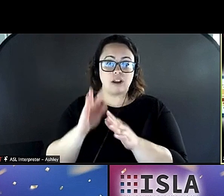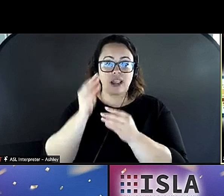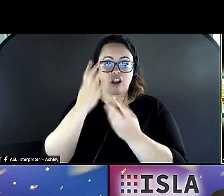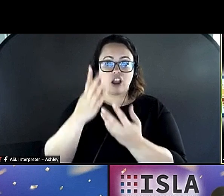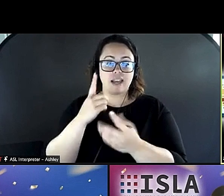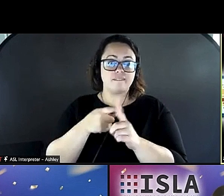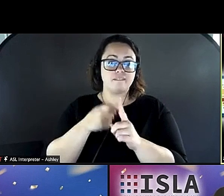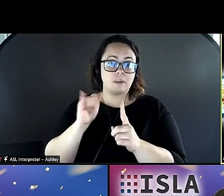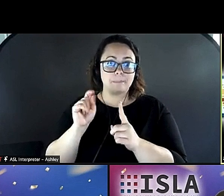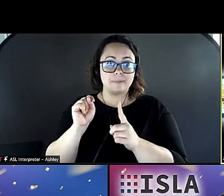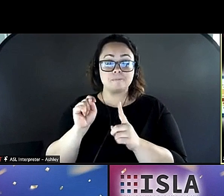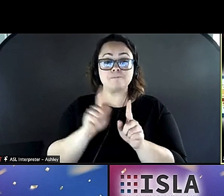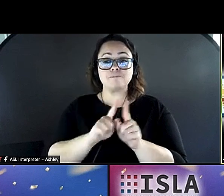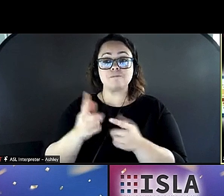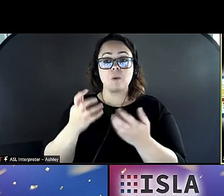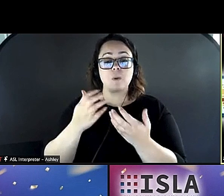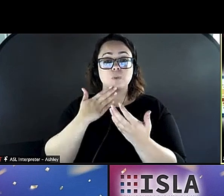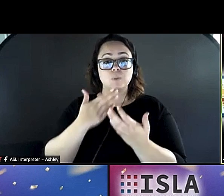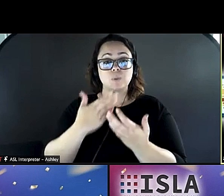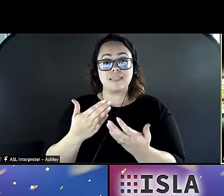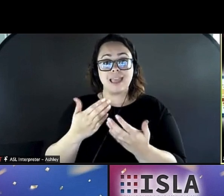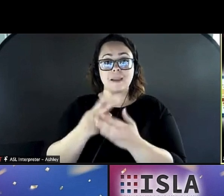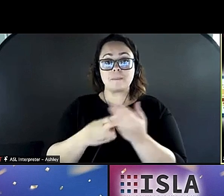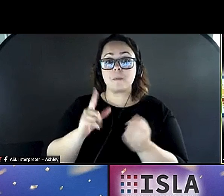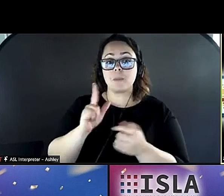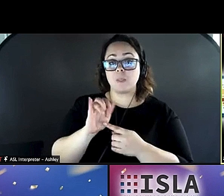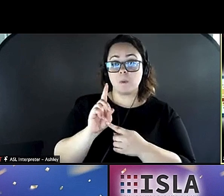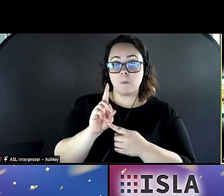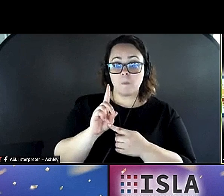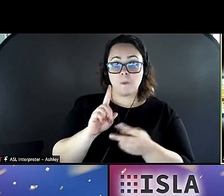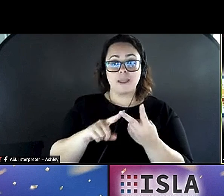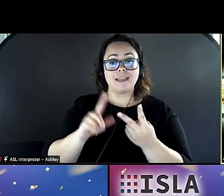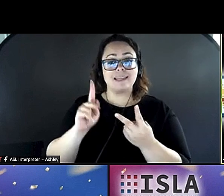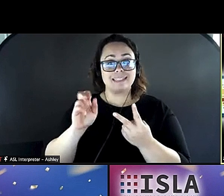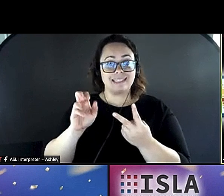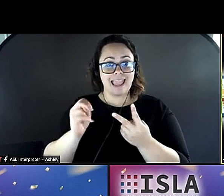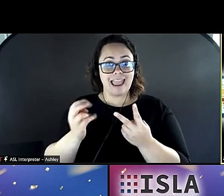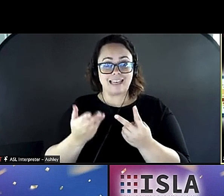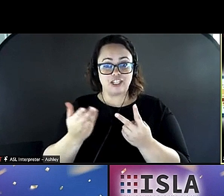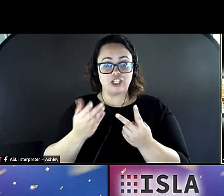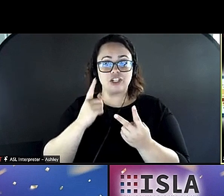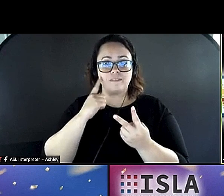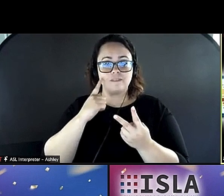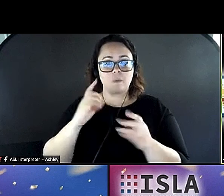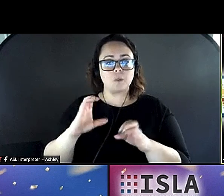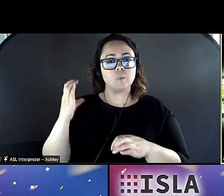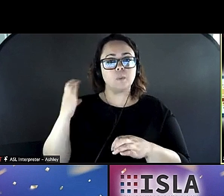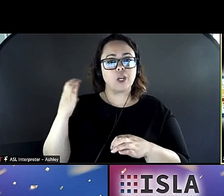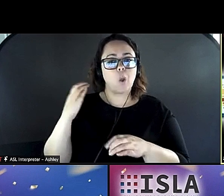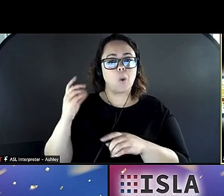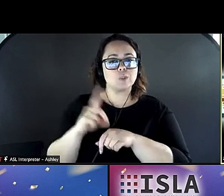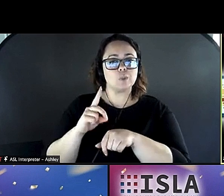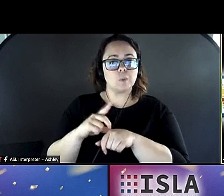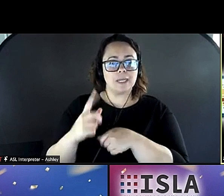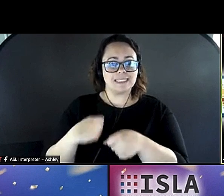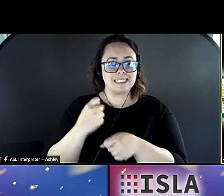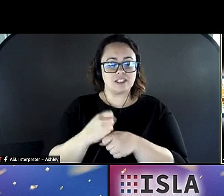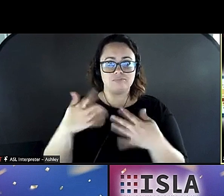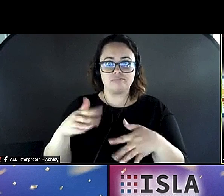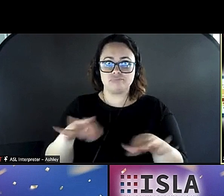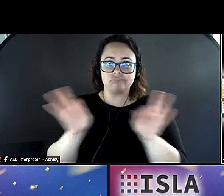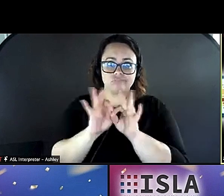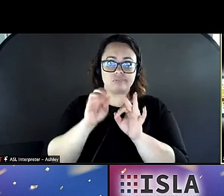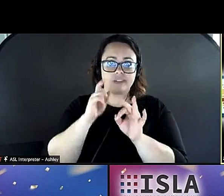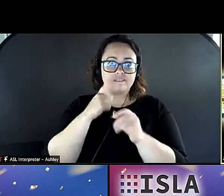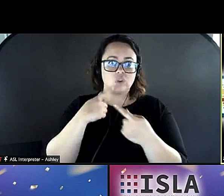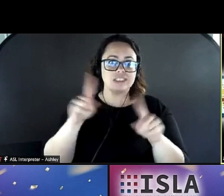it. Additionally, I'd like to thank both Lloyd Indig and Ken Kojima for carrying the coaching duties this year. Extremely instrumental in the success of